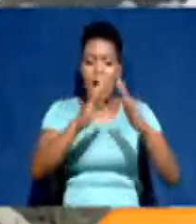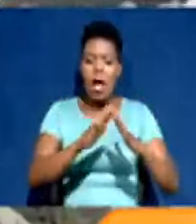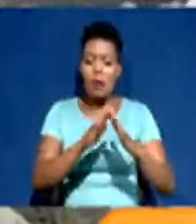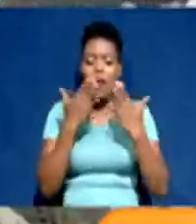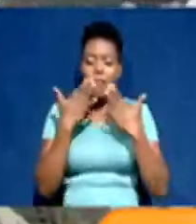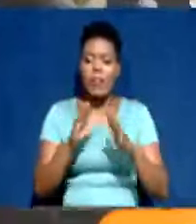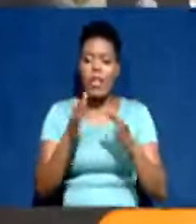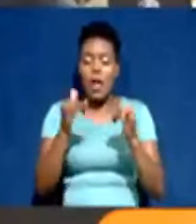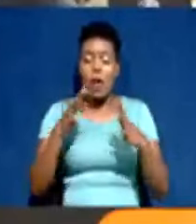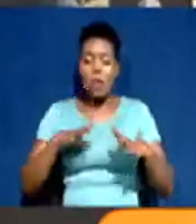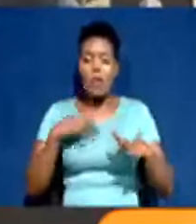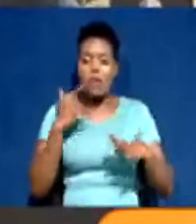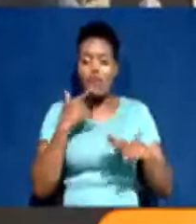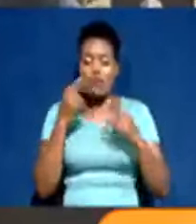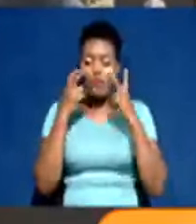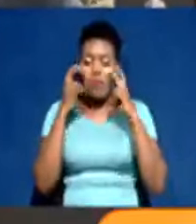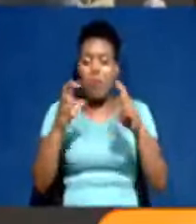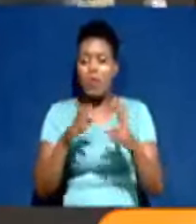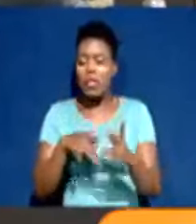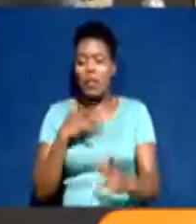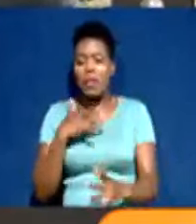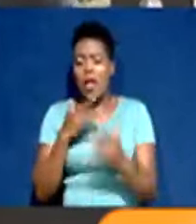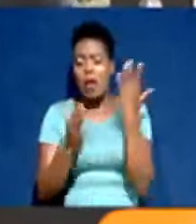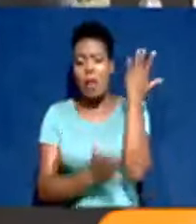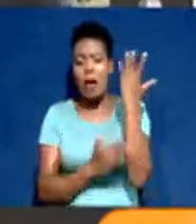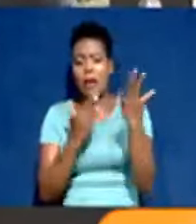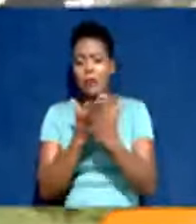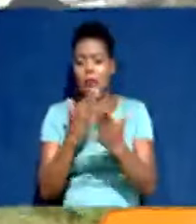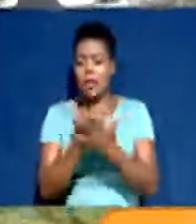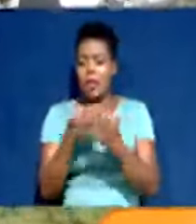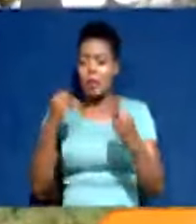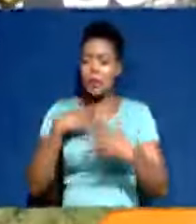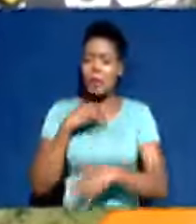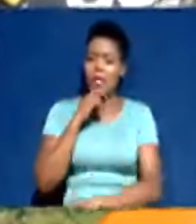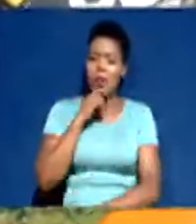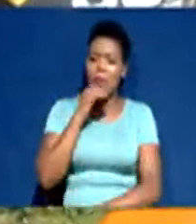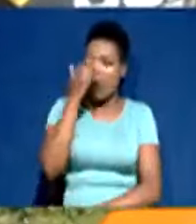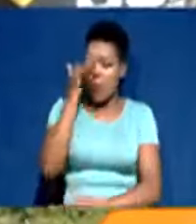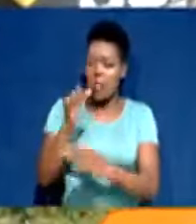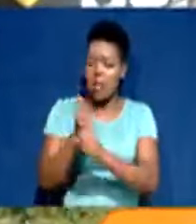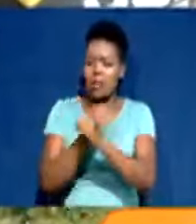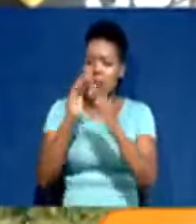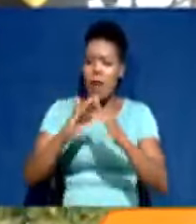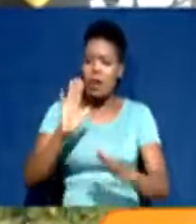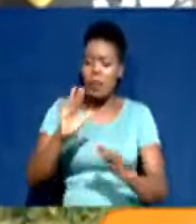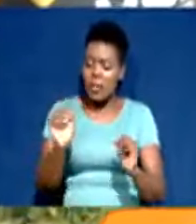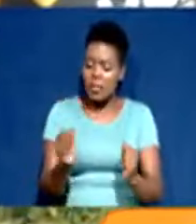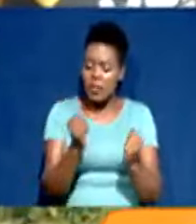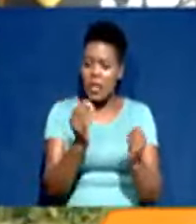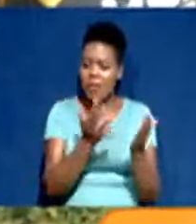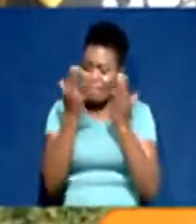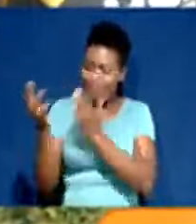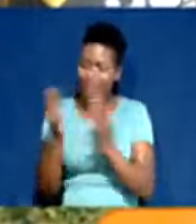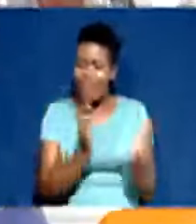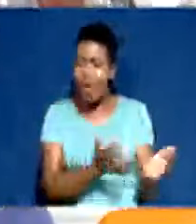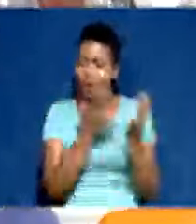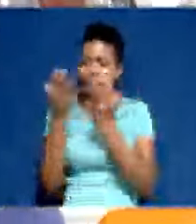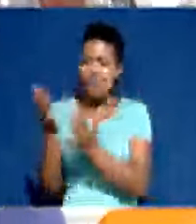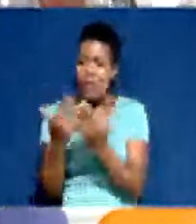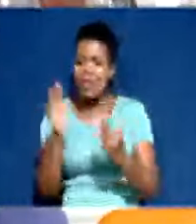Tenants watched helplessly with some of them caught unawares and forced to salvage their belongings before their houses were brought